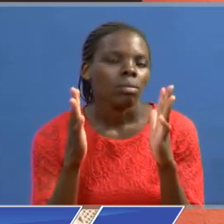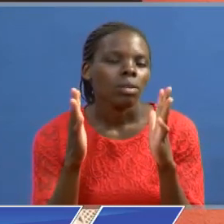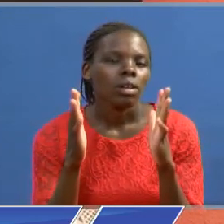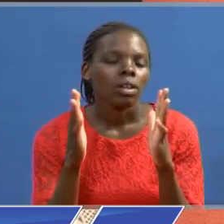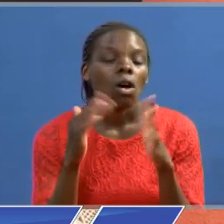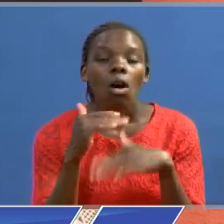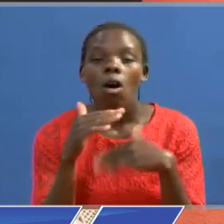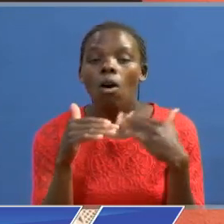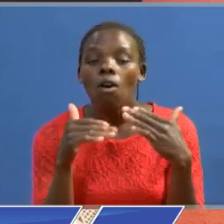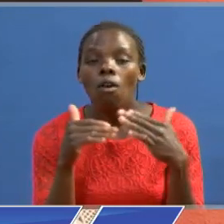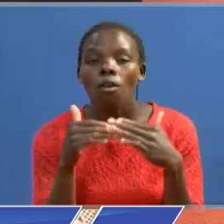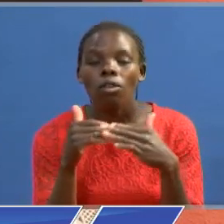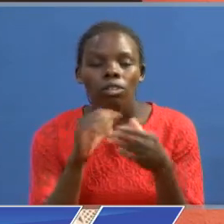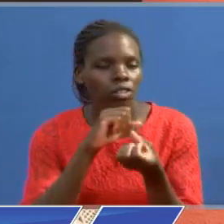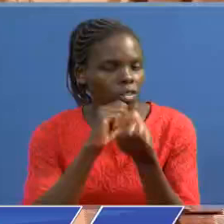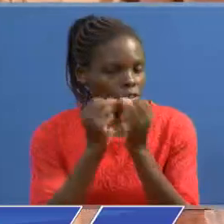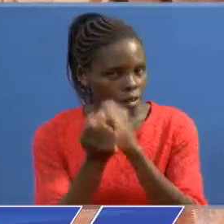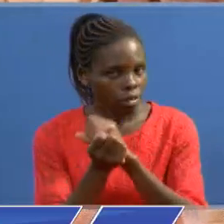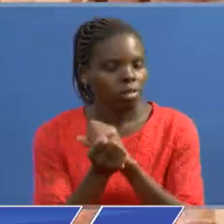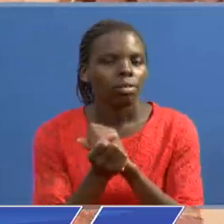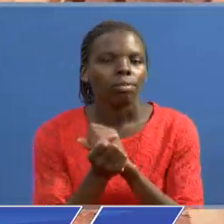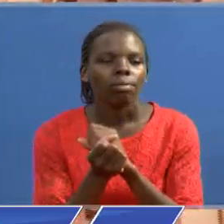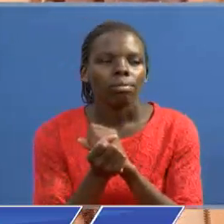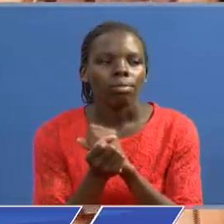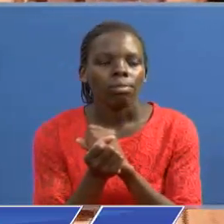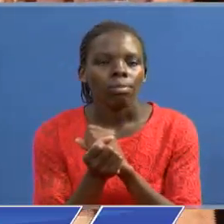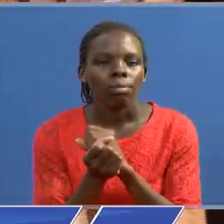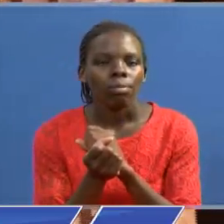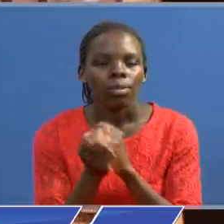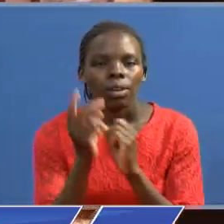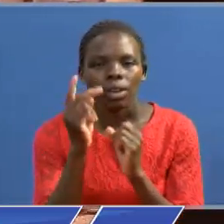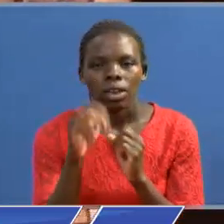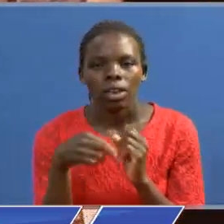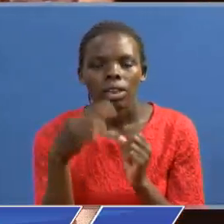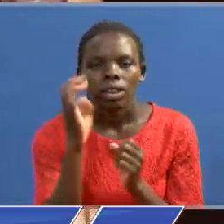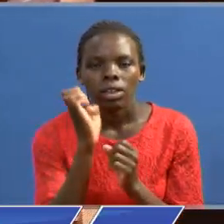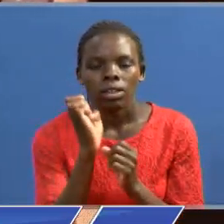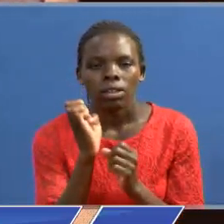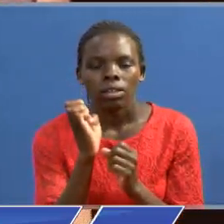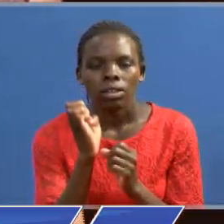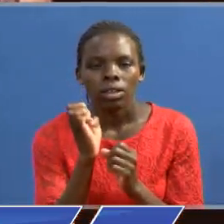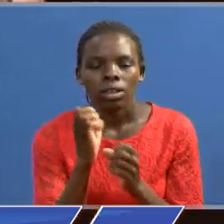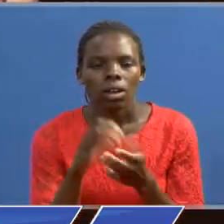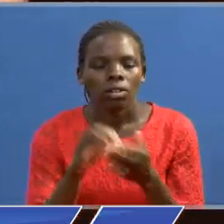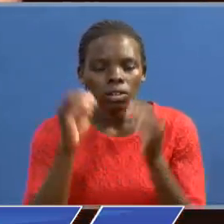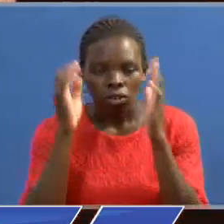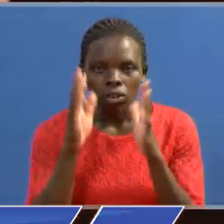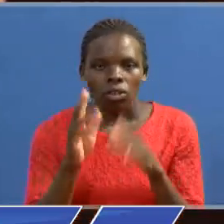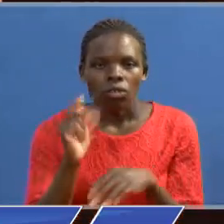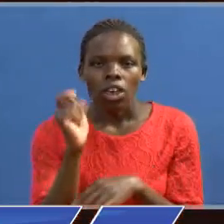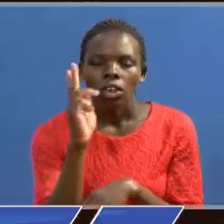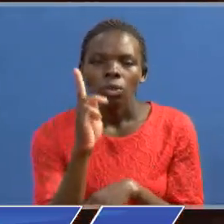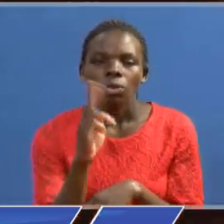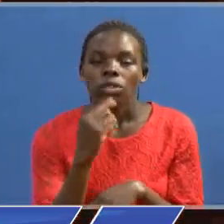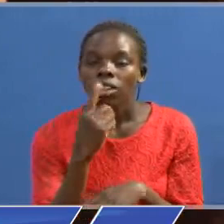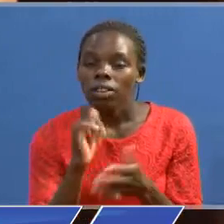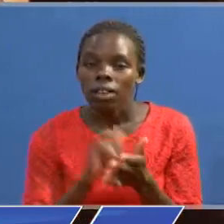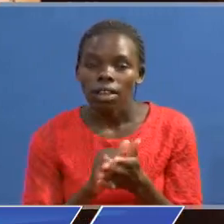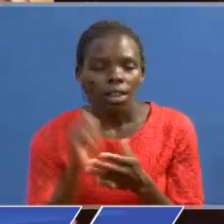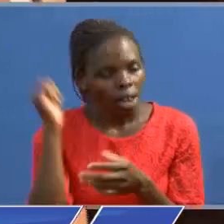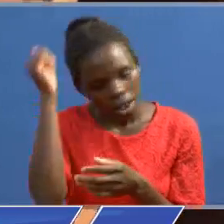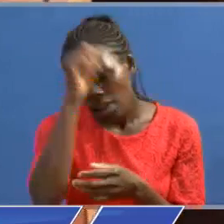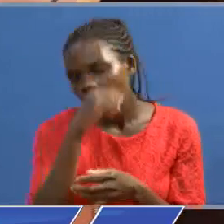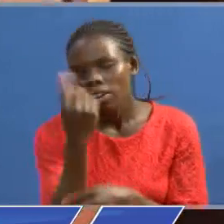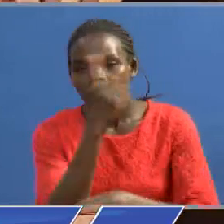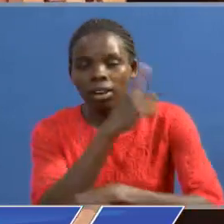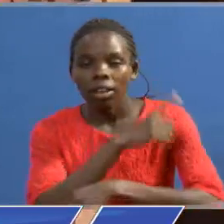all its diversity, yes. Dennis Choni, woodwork artist and a student at Kenyatta University, says that the African Day